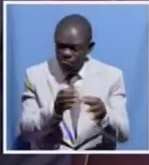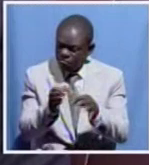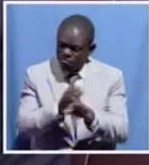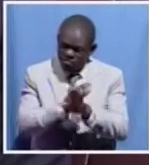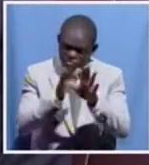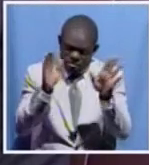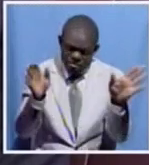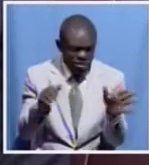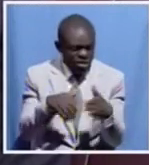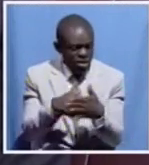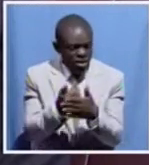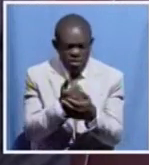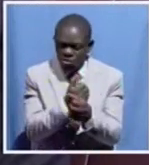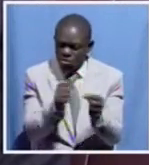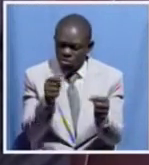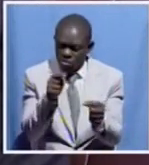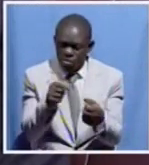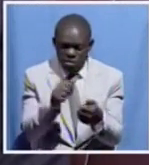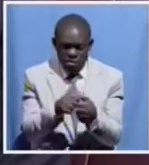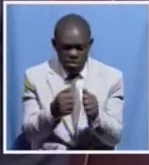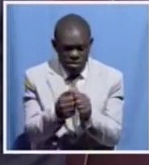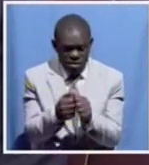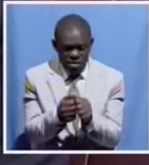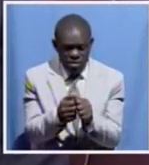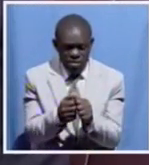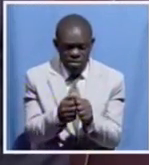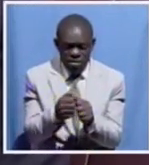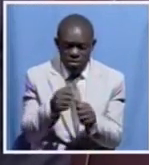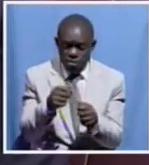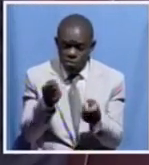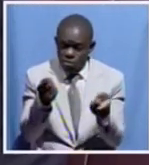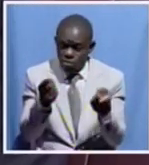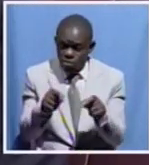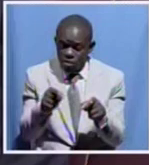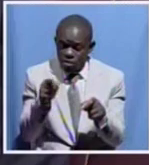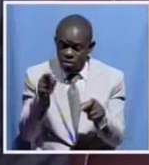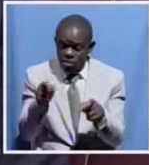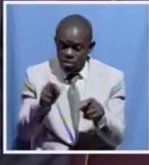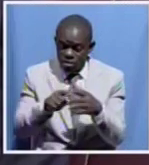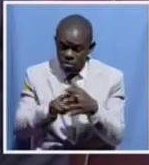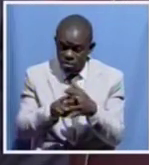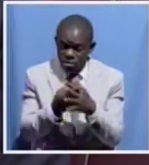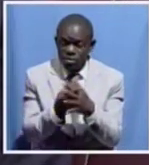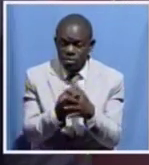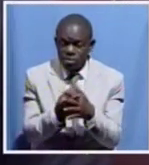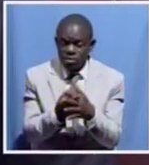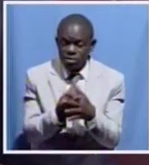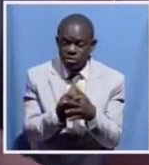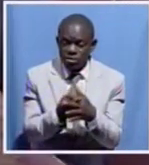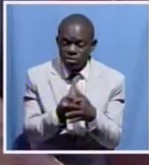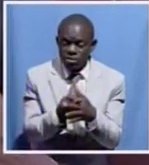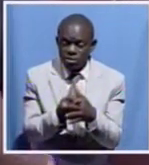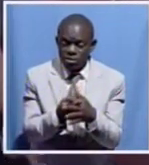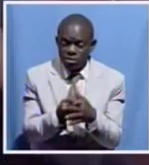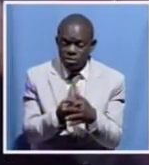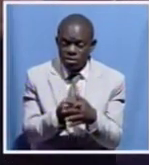such an issue rises, I always try to look at the glass as half full rather than half empty. I think we look